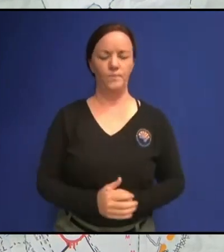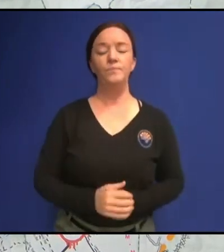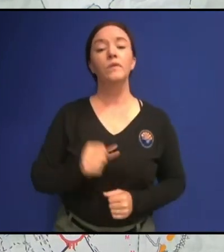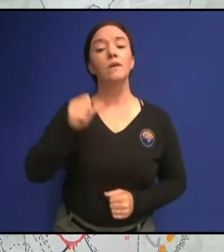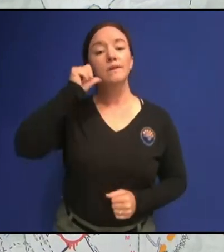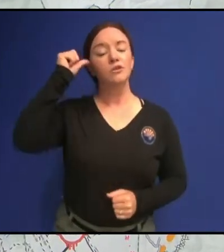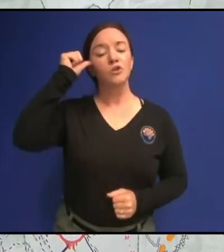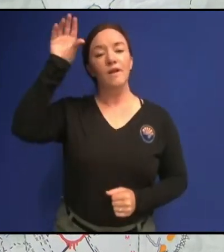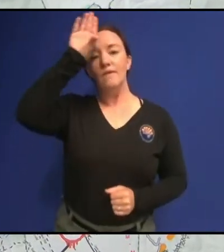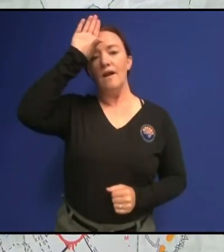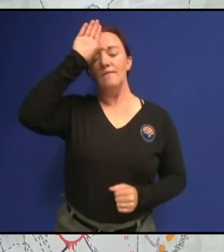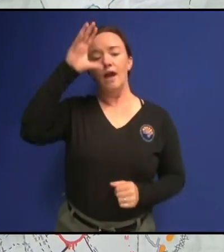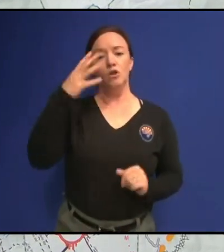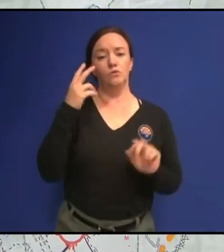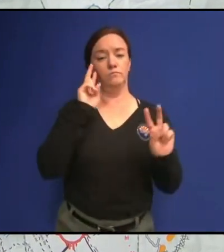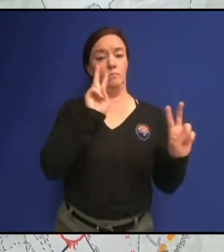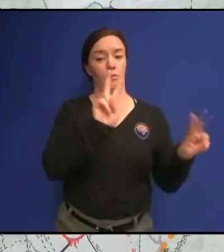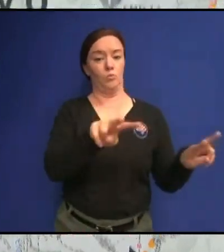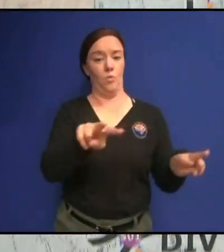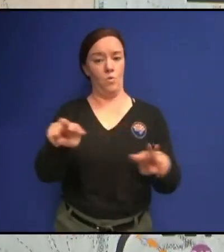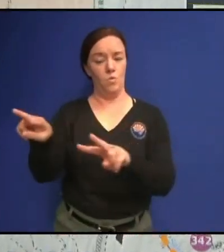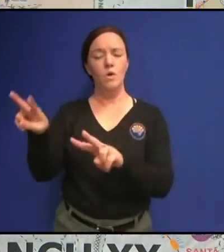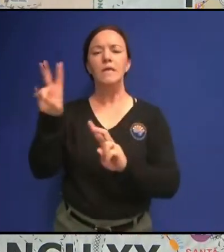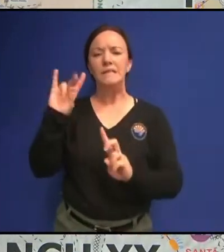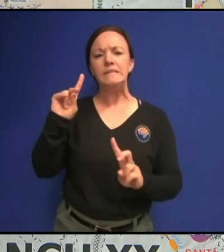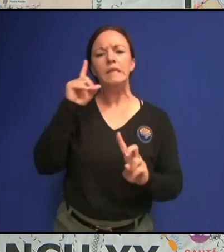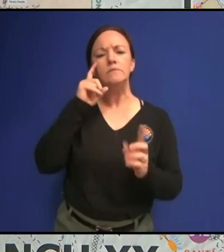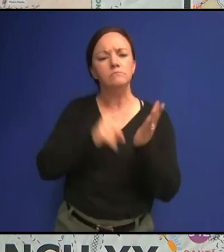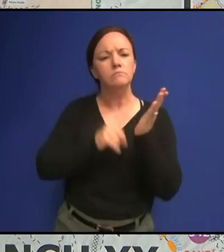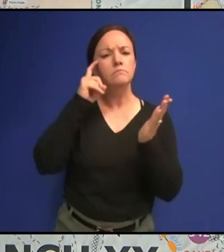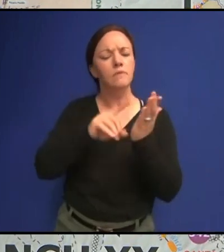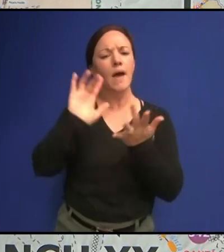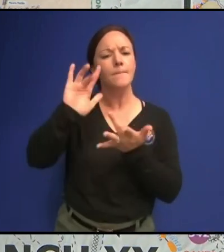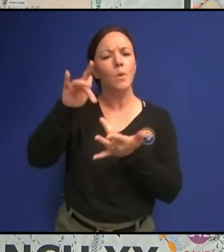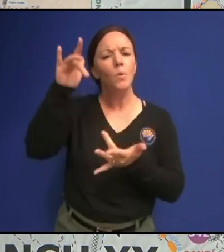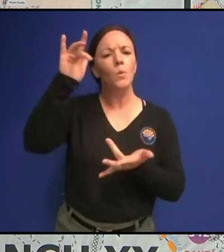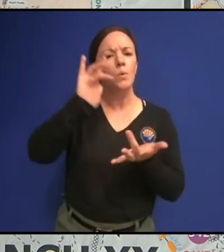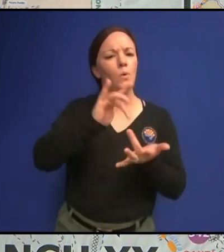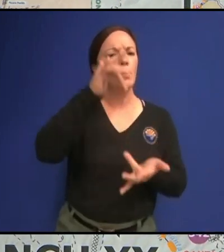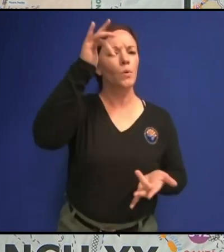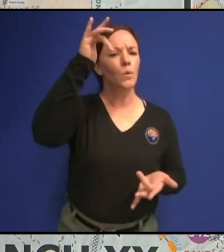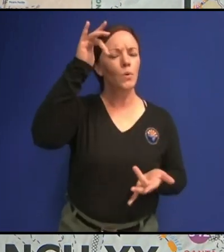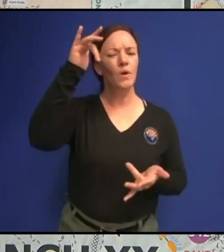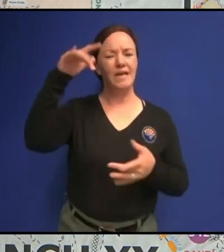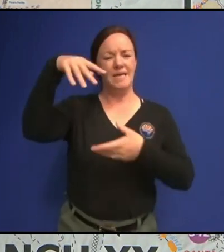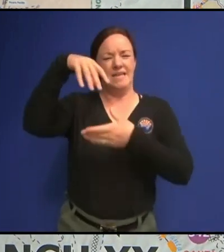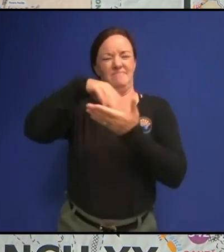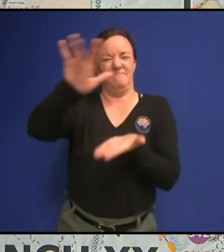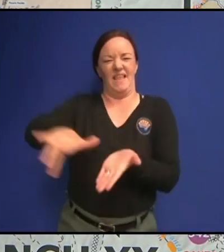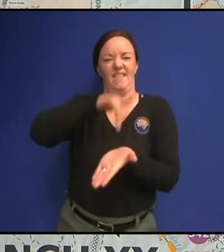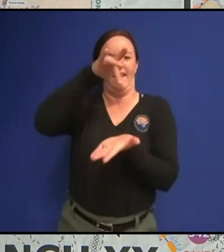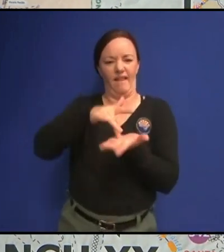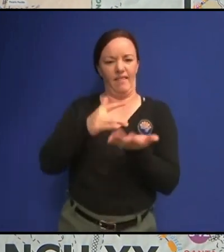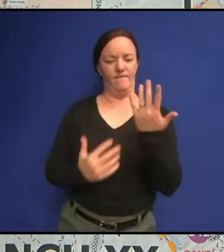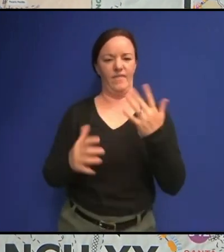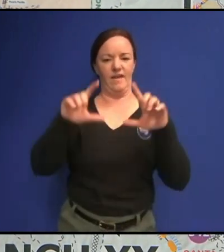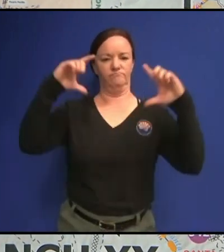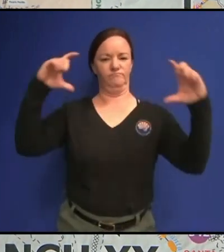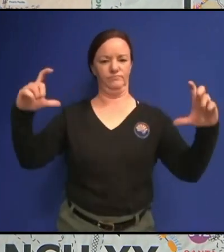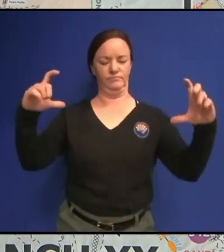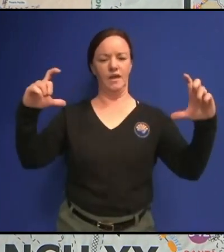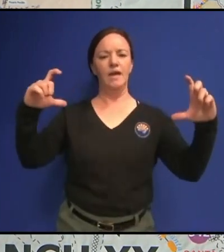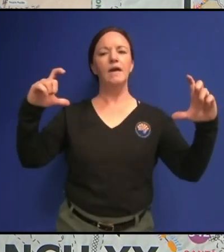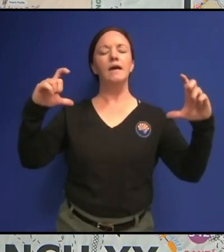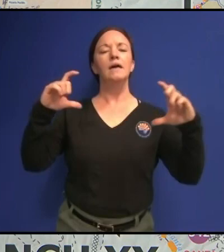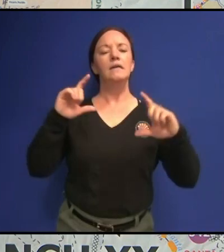patrolling that there was some smokes coming up that were well interior, but they were starting to see more smokes. And, if we